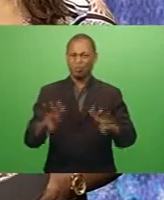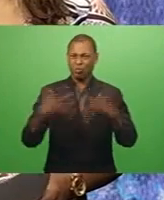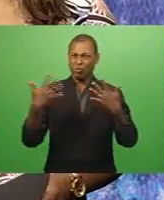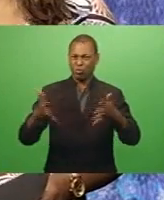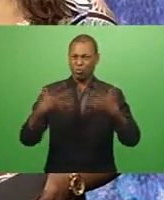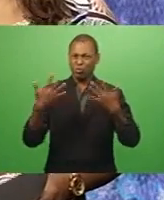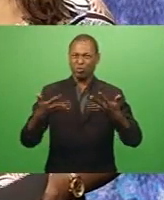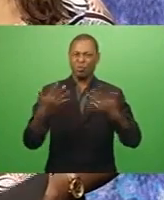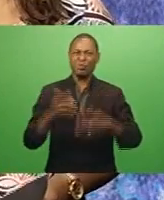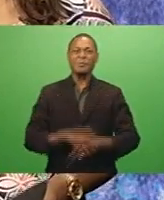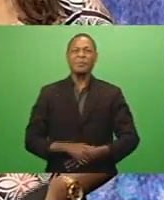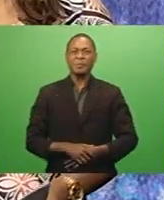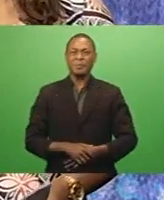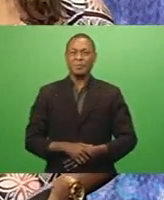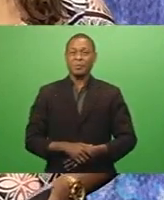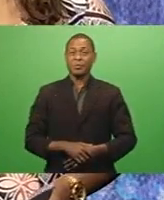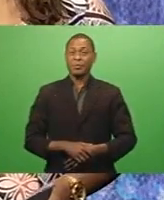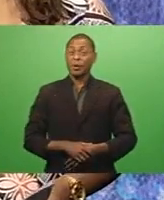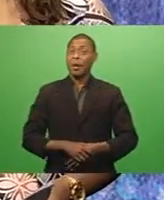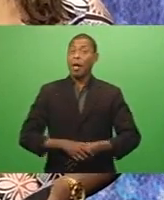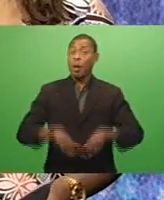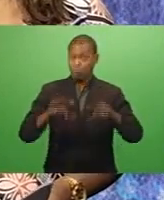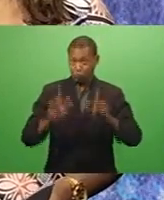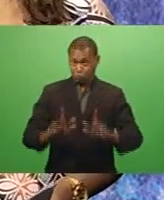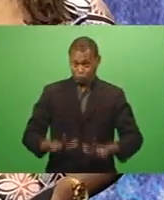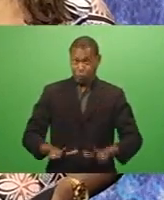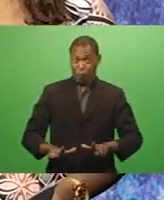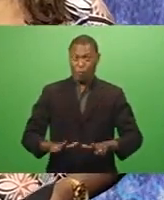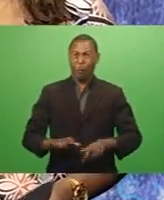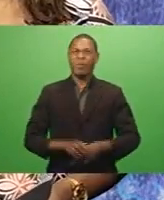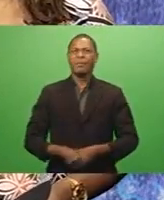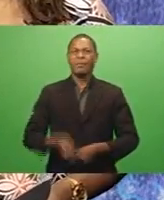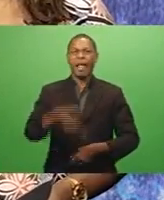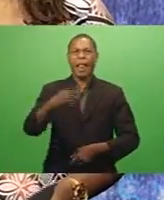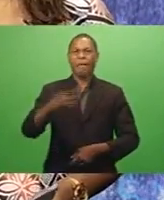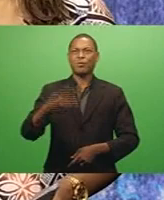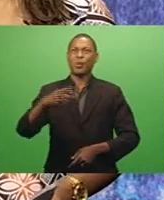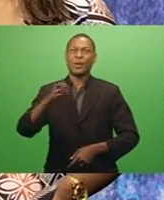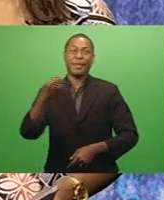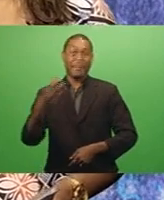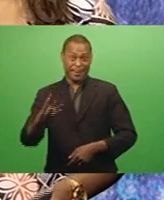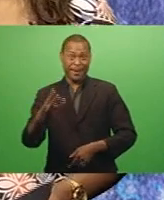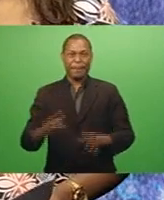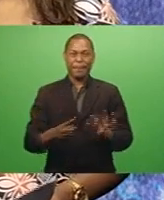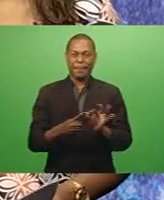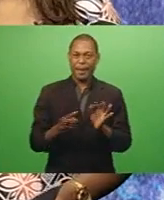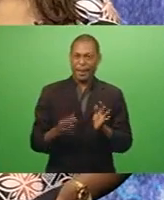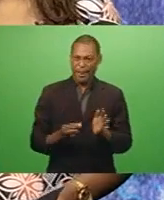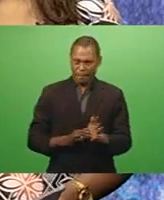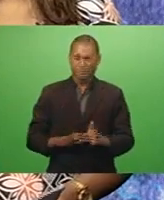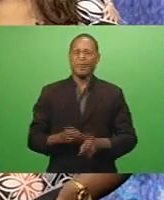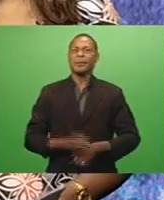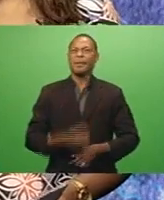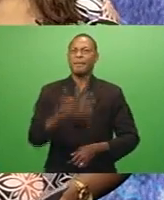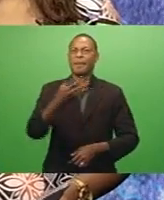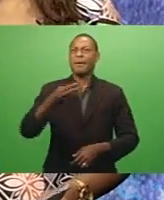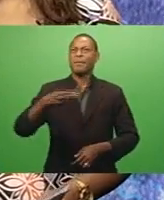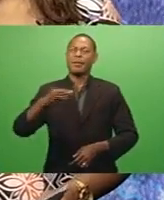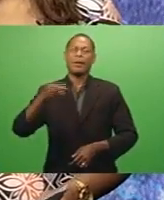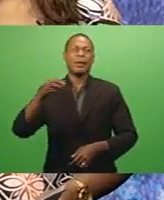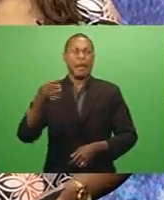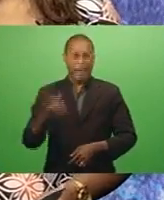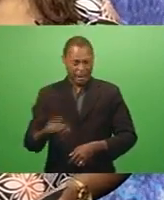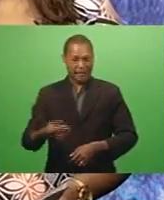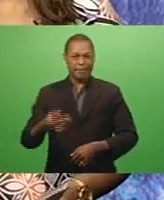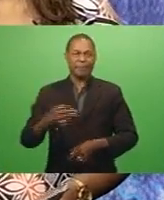seas. Turning to the tides, low tide at 11:23 p.m. with high tide at 5:38 a.m. Sunrise